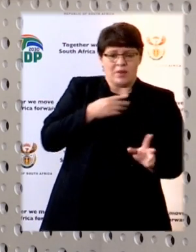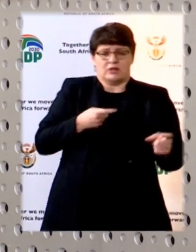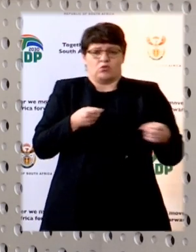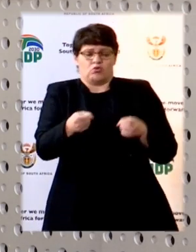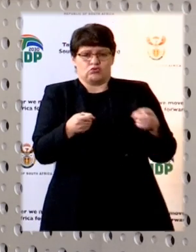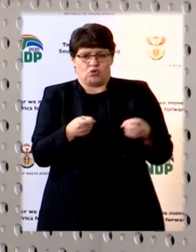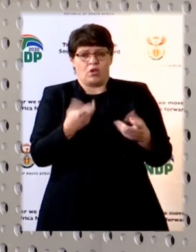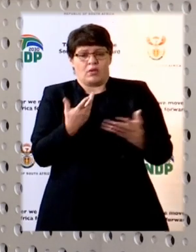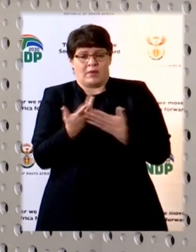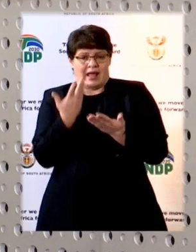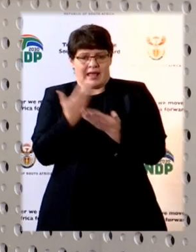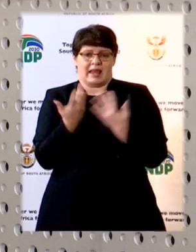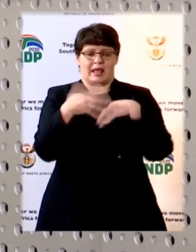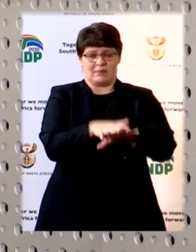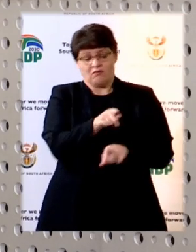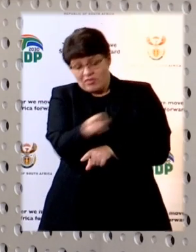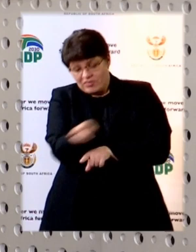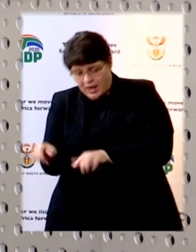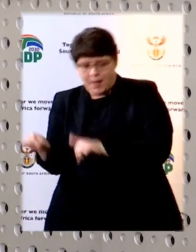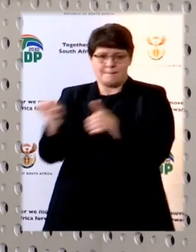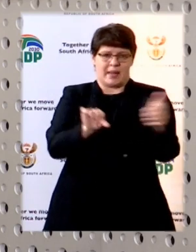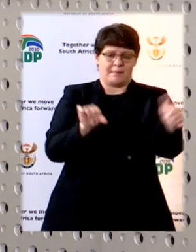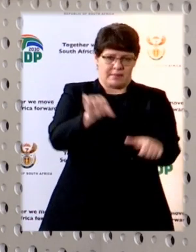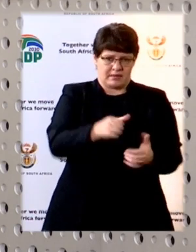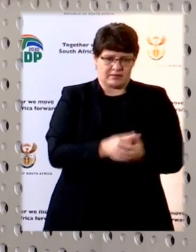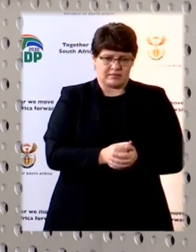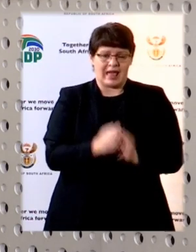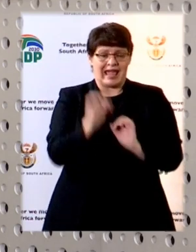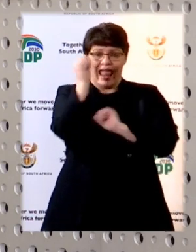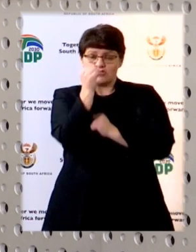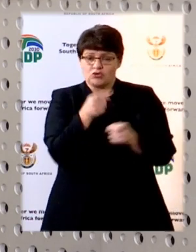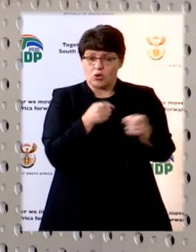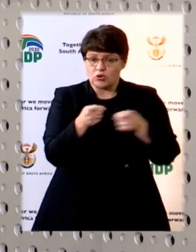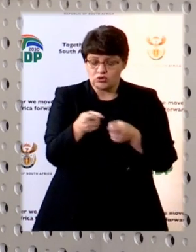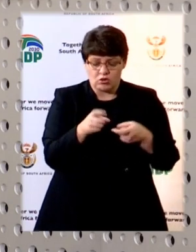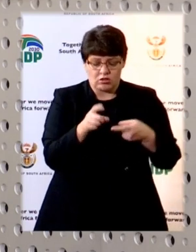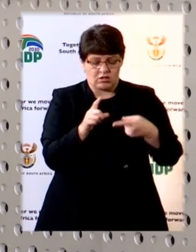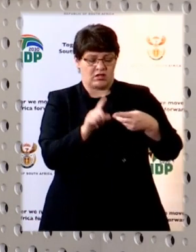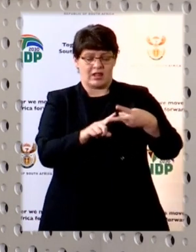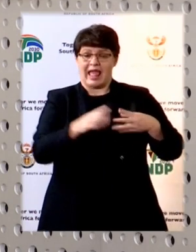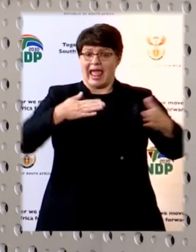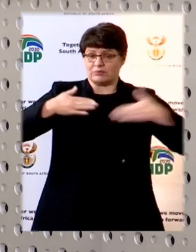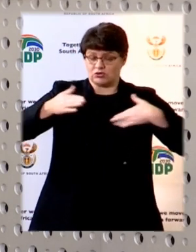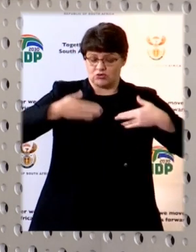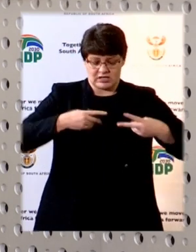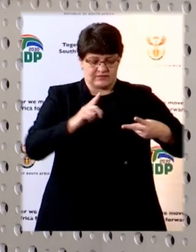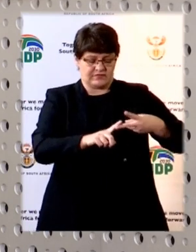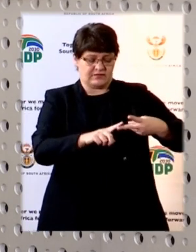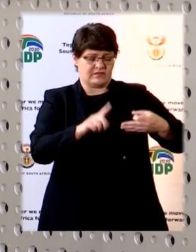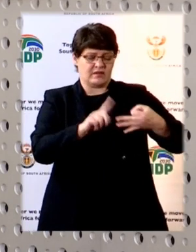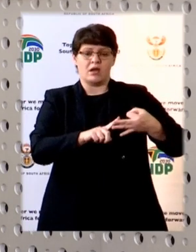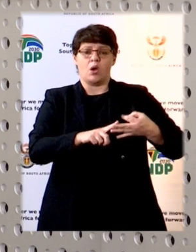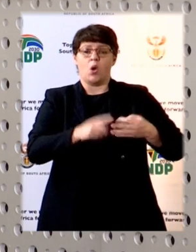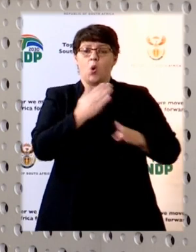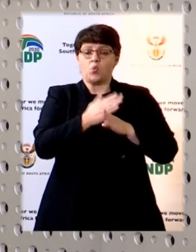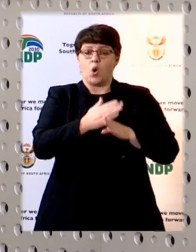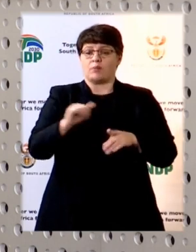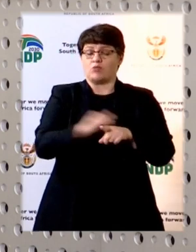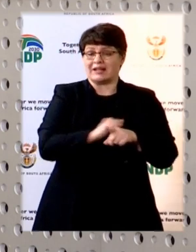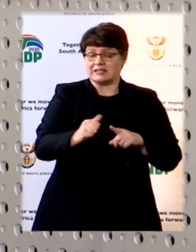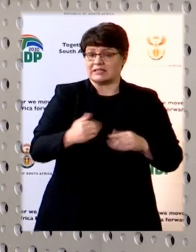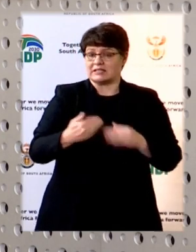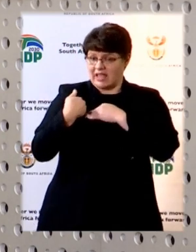to implement. It focuses on the engineering controls, administrative controls, safe work practice,